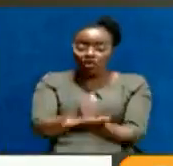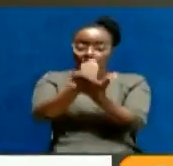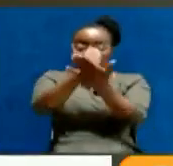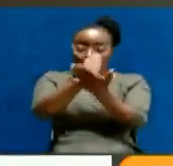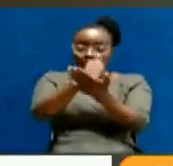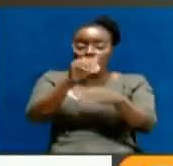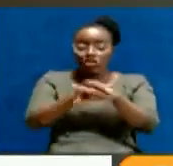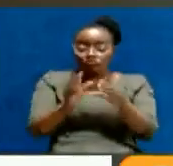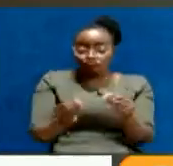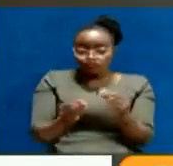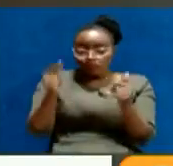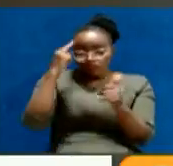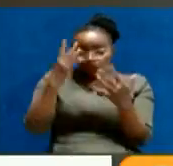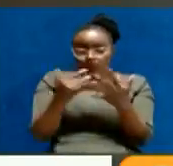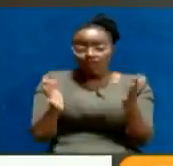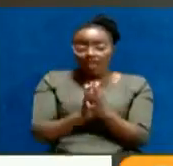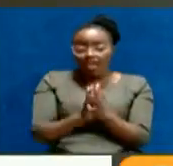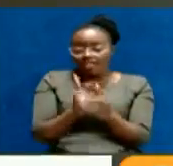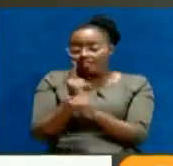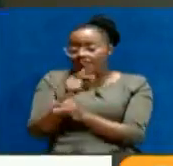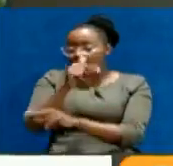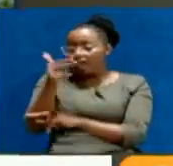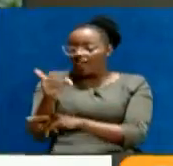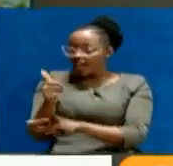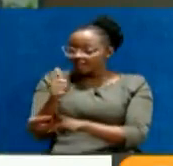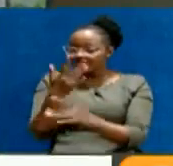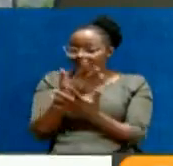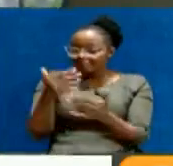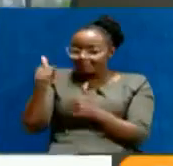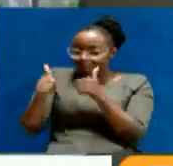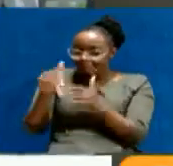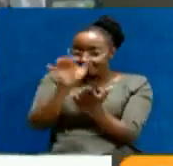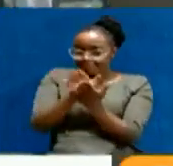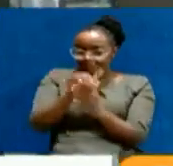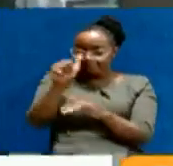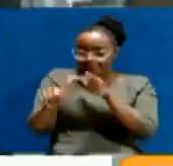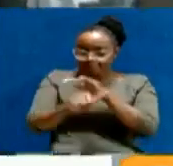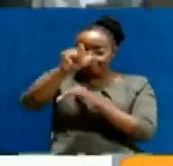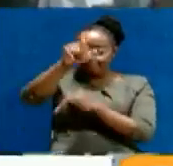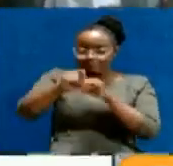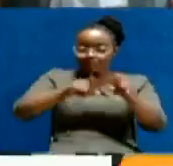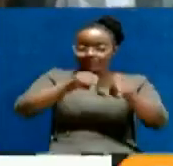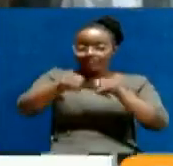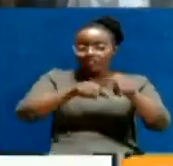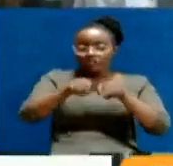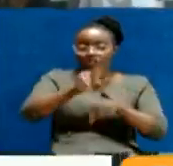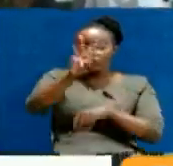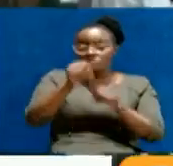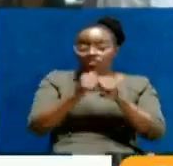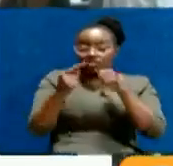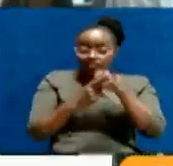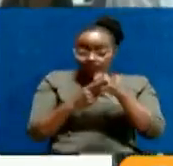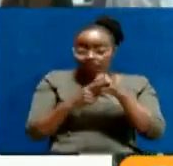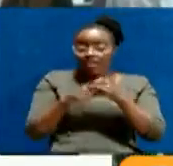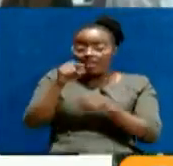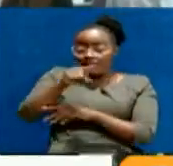orderly resolution of the assets and liabilities of the bank, which was placed under statutory management in 2006.